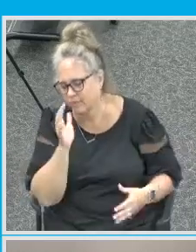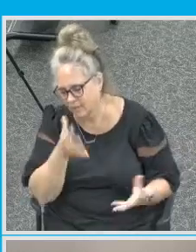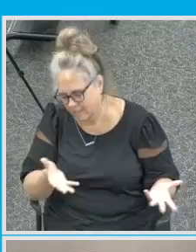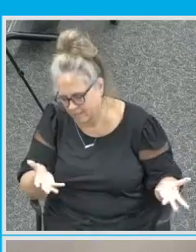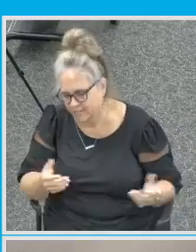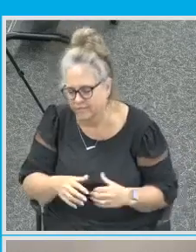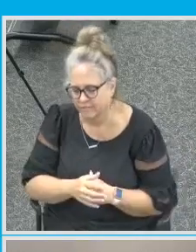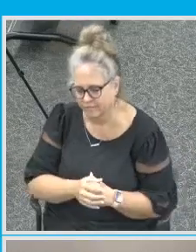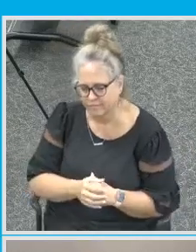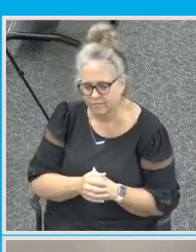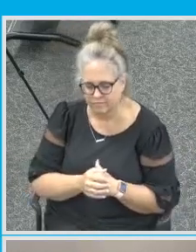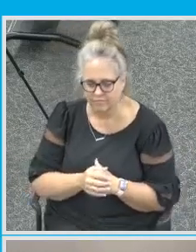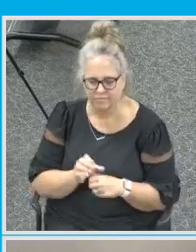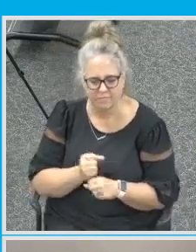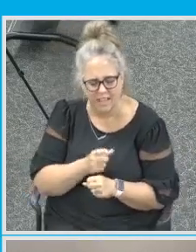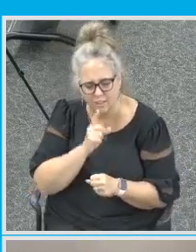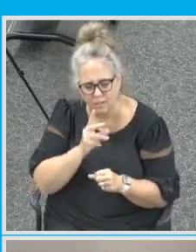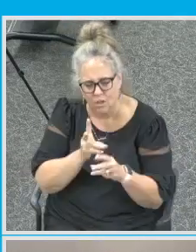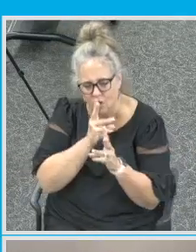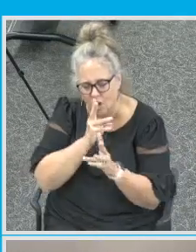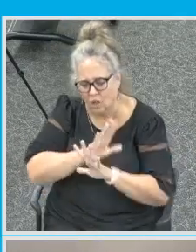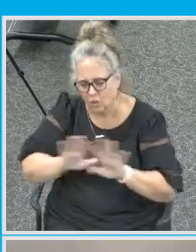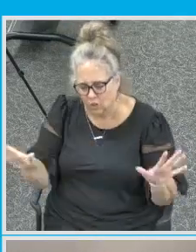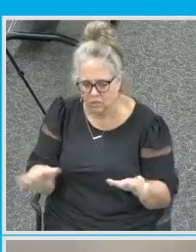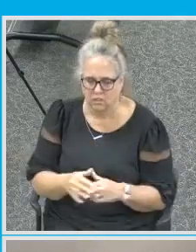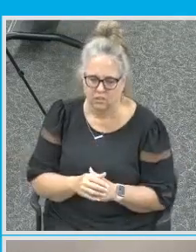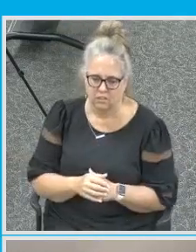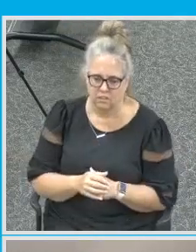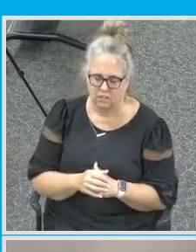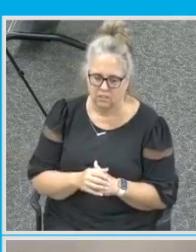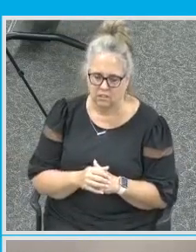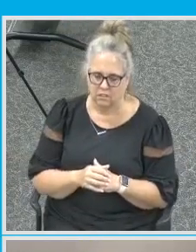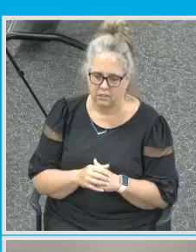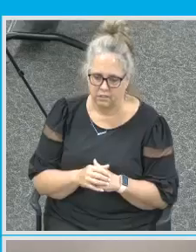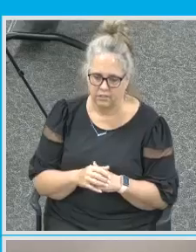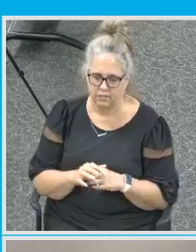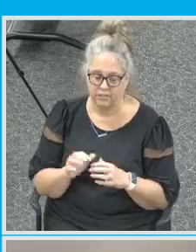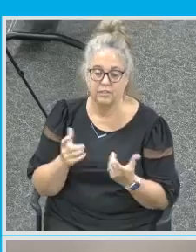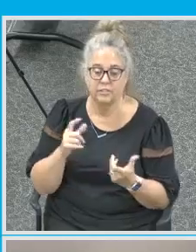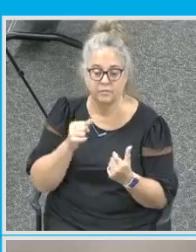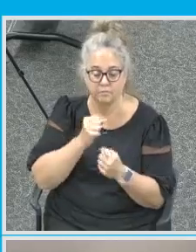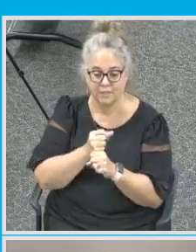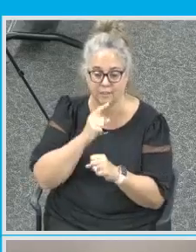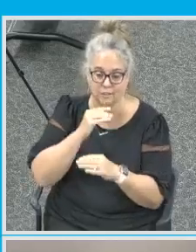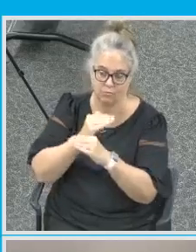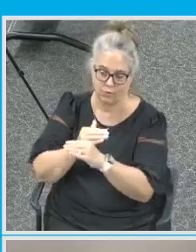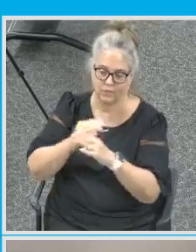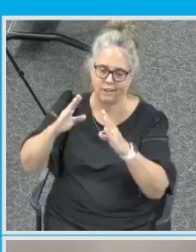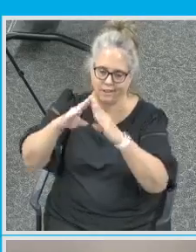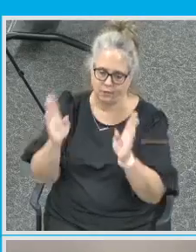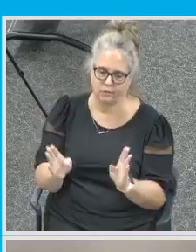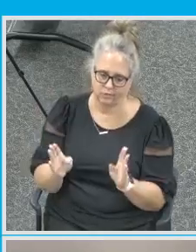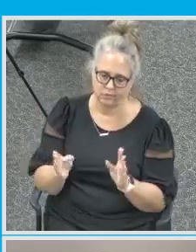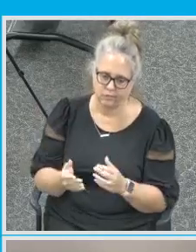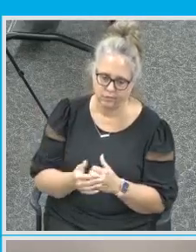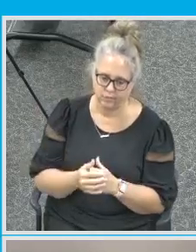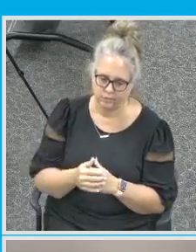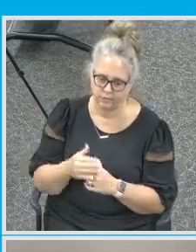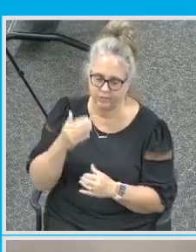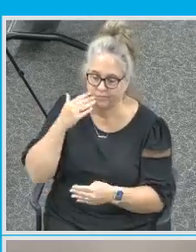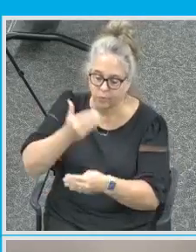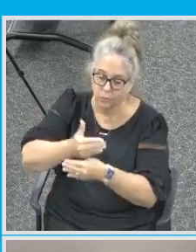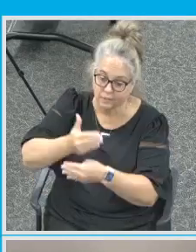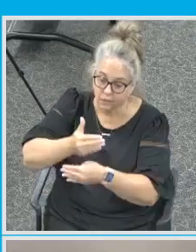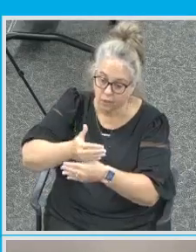disease. So also make sure you protect your houses. A lot of times if you have openings through window screens